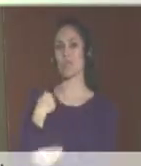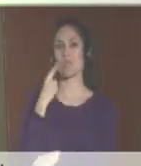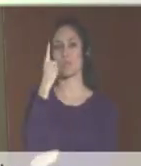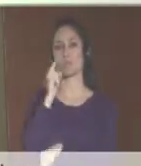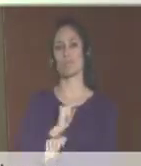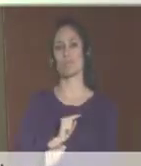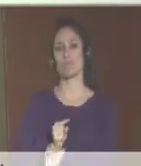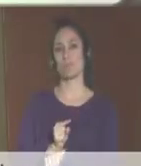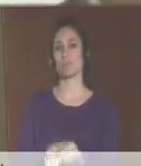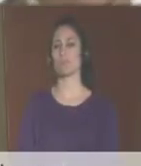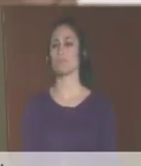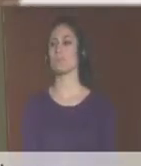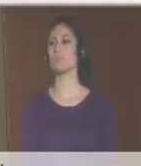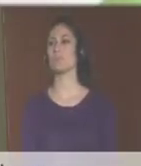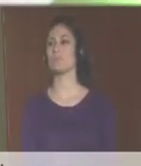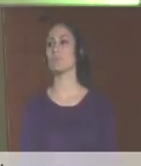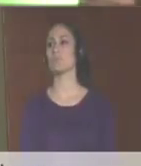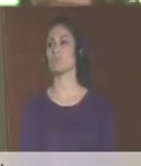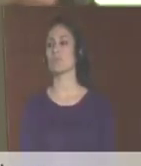minute.